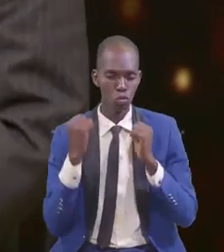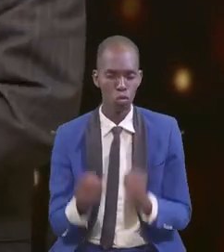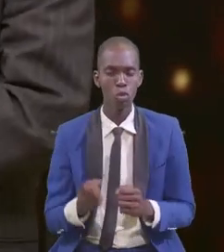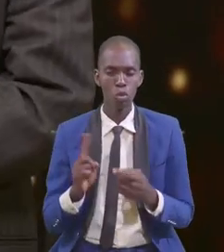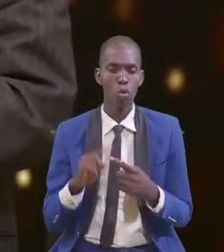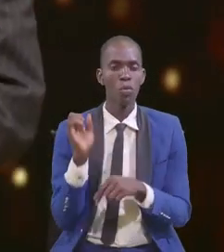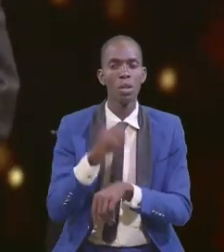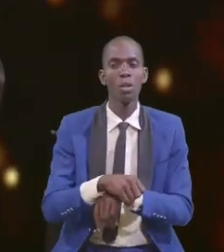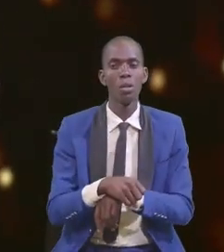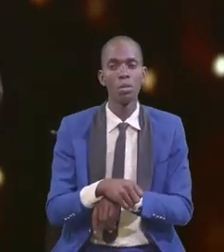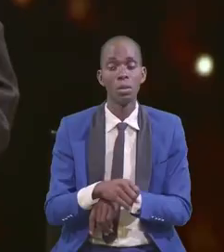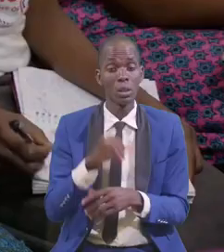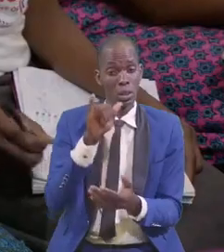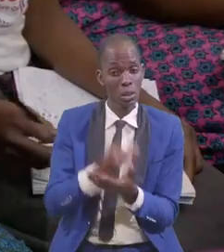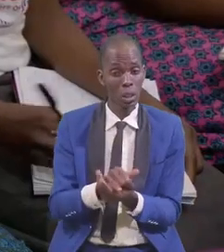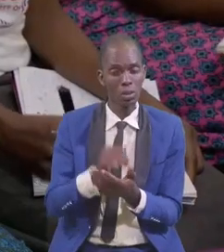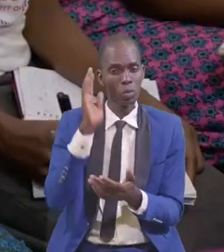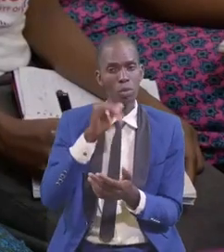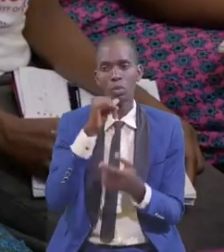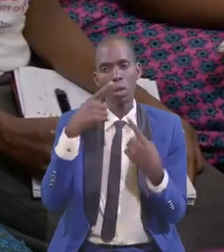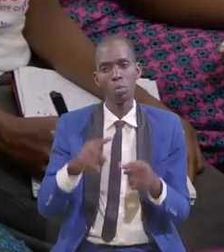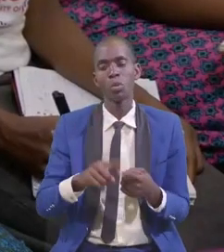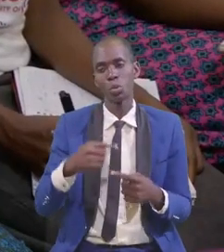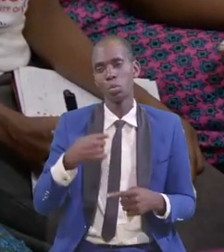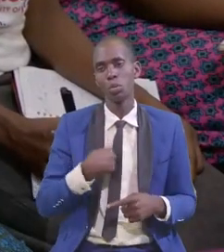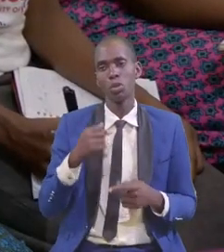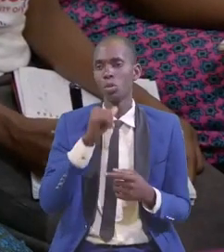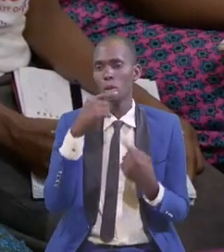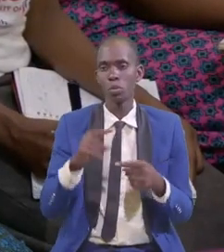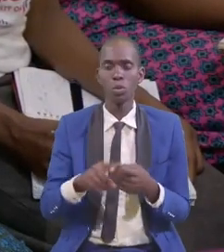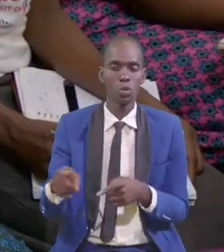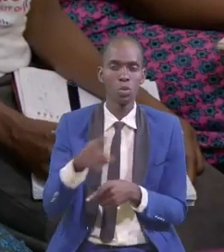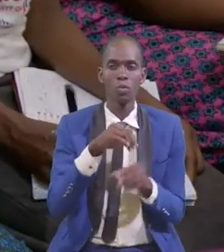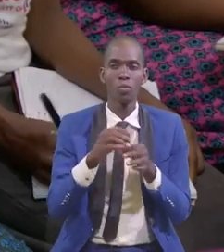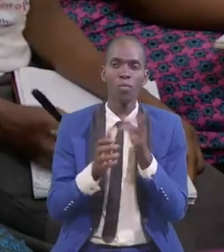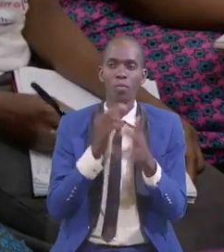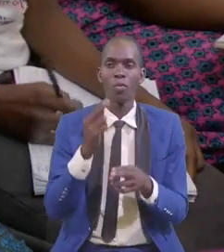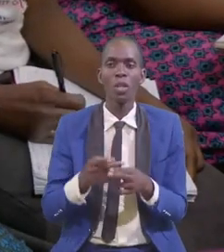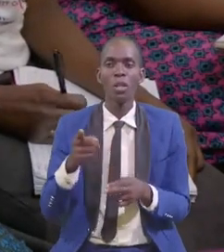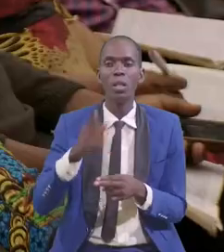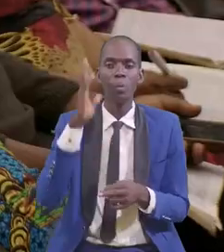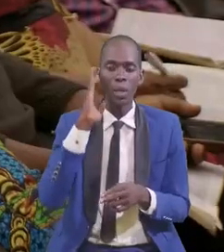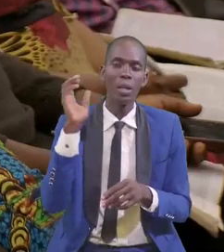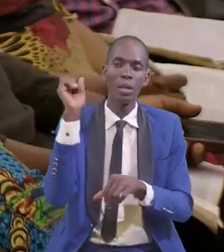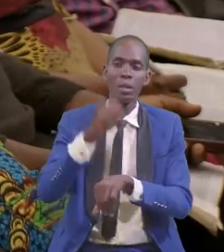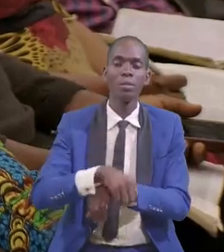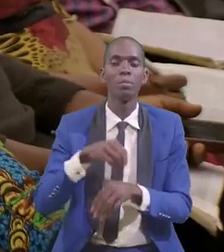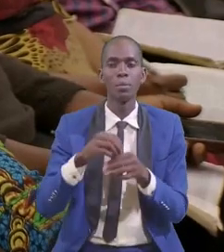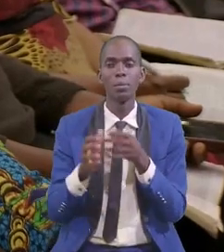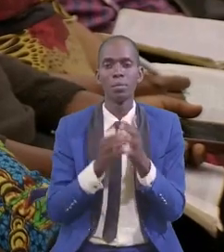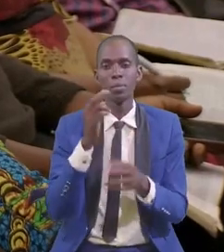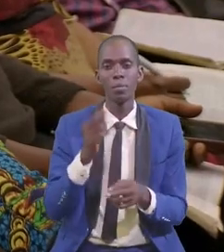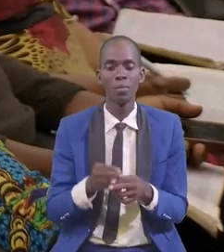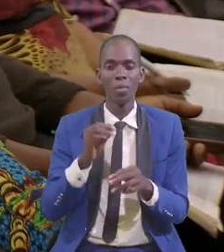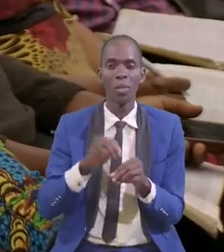overcome. That will not happen to you. You will overcome in Jesus' name. It tells